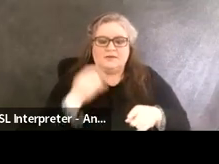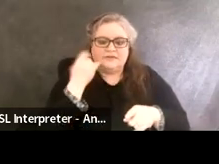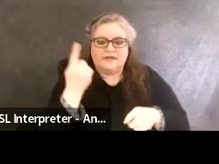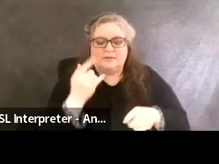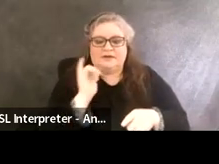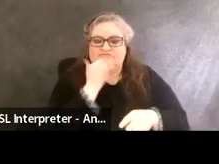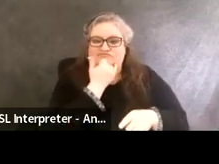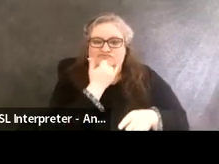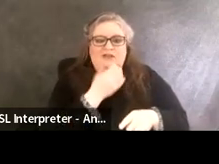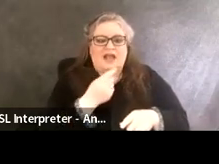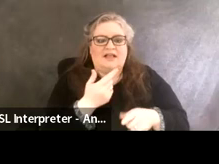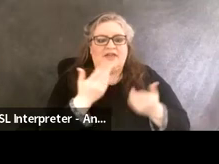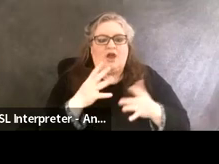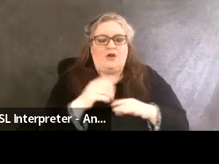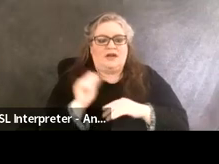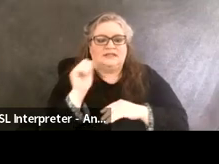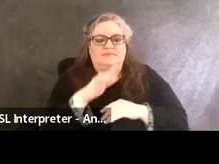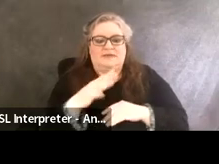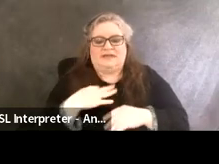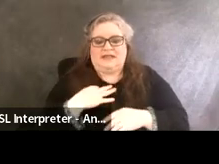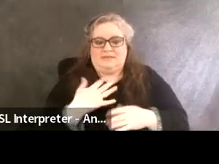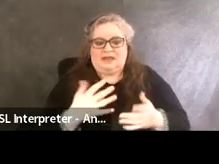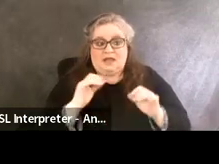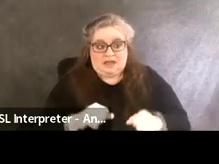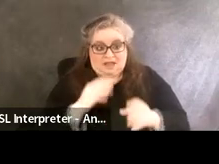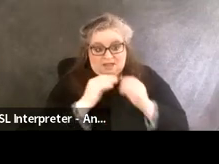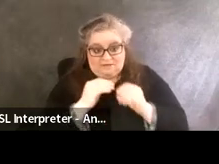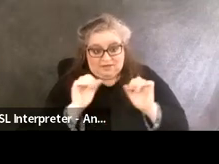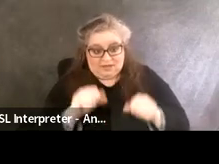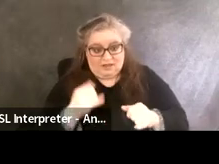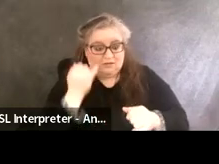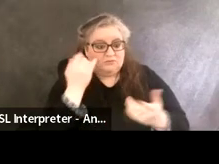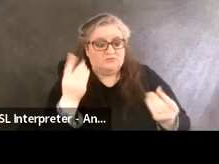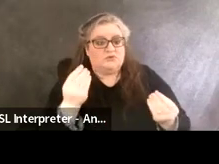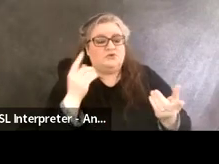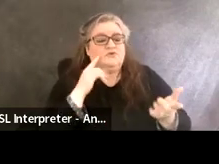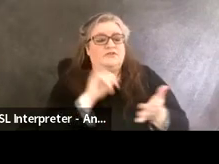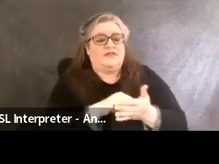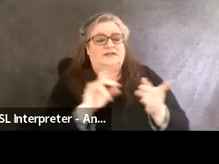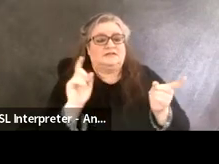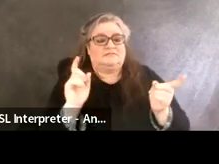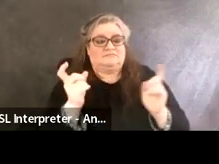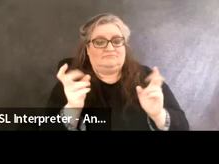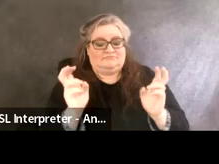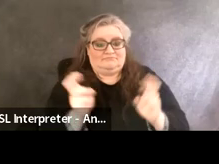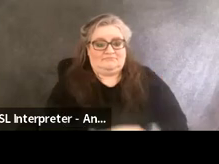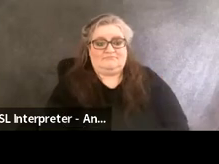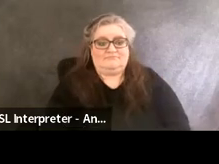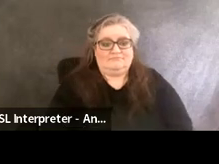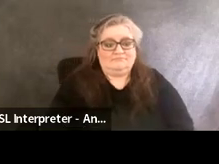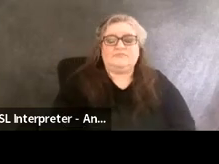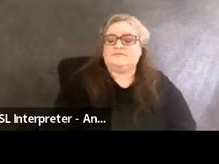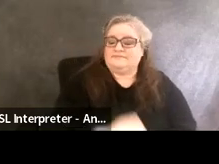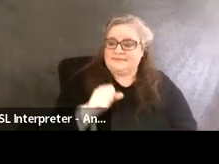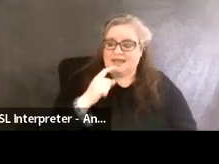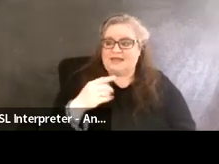makes a mistake and they already submitted the application? Can they fix it? What does someone do in that case? Yeah, so yes, a mistake